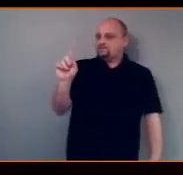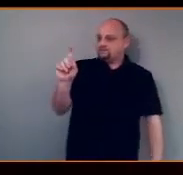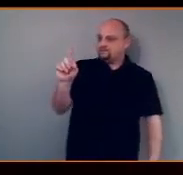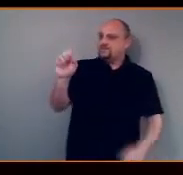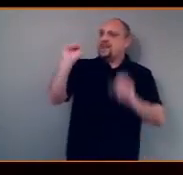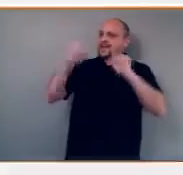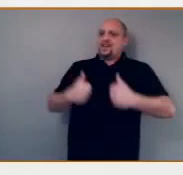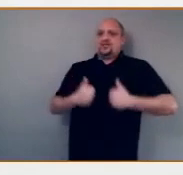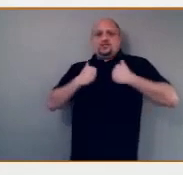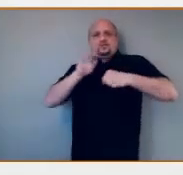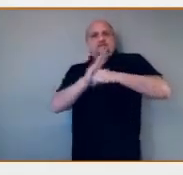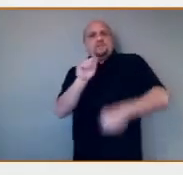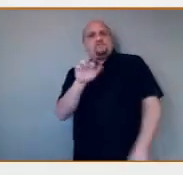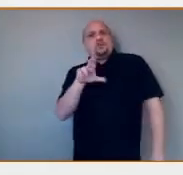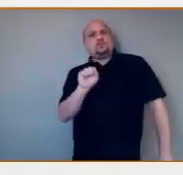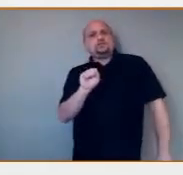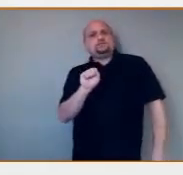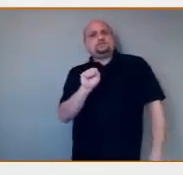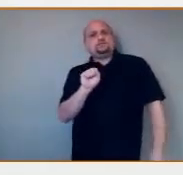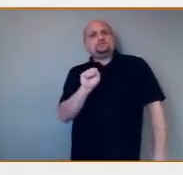habitable?